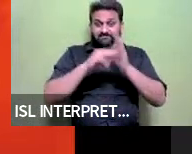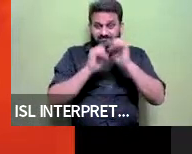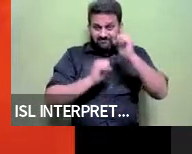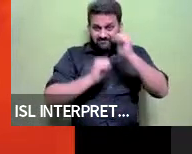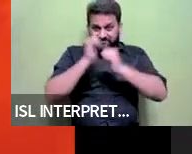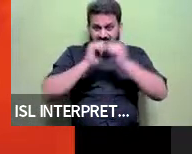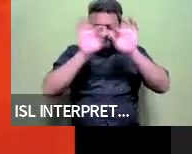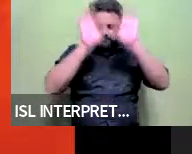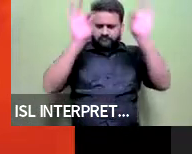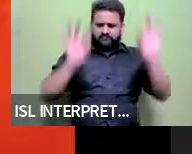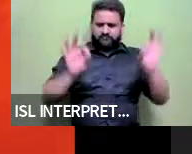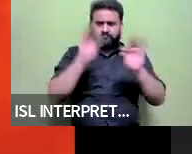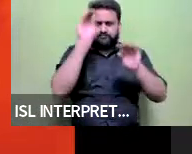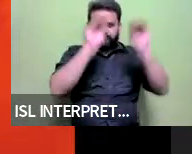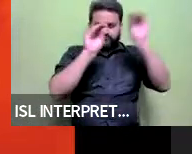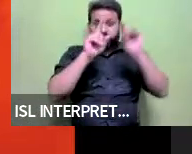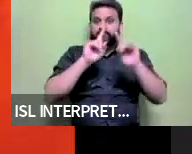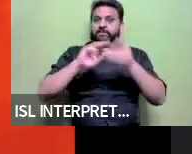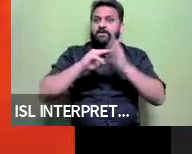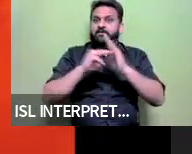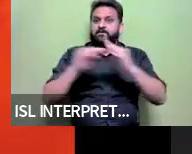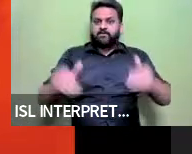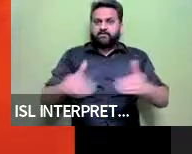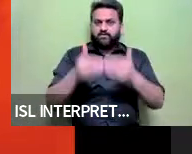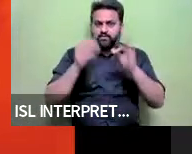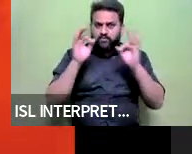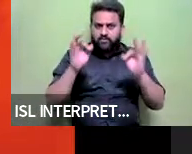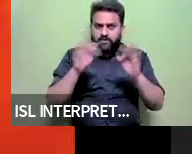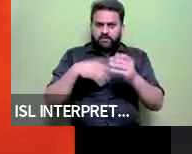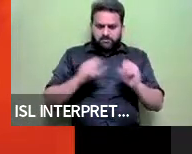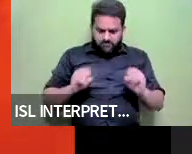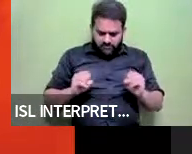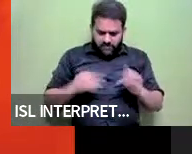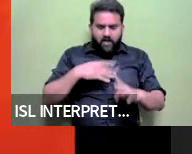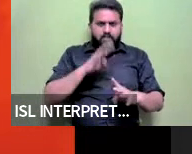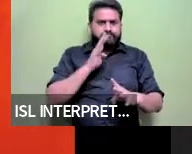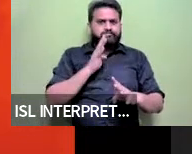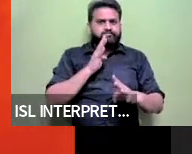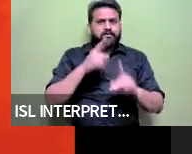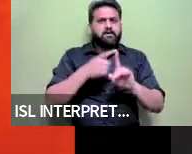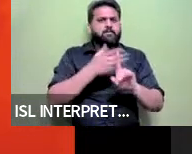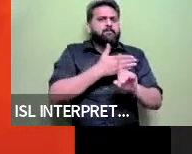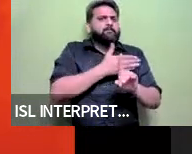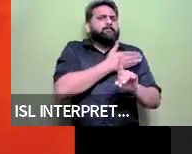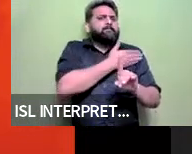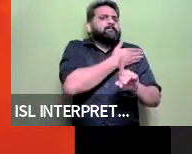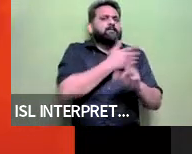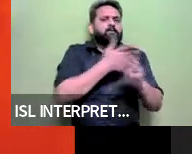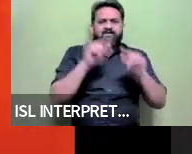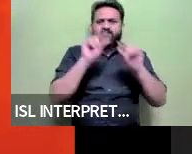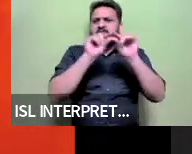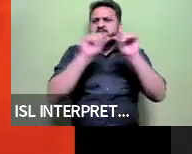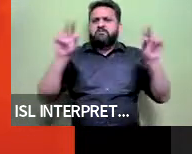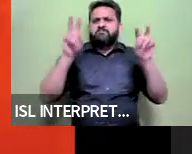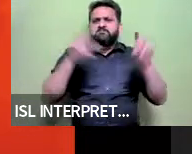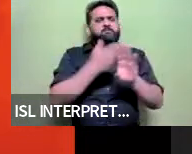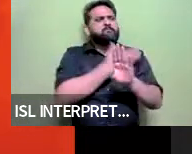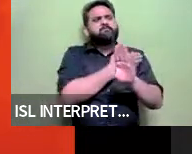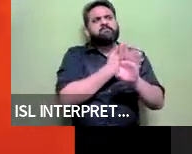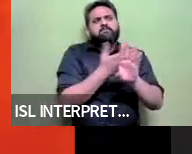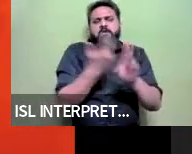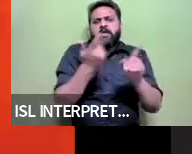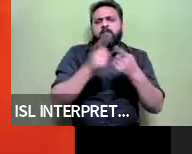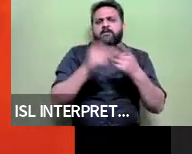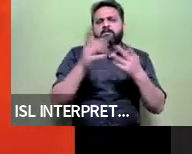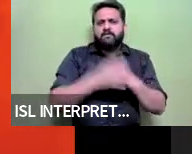structure requires a good introduction. A good start means a good case theory, which is a one-liner, which I will tell you. Then you should